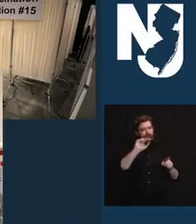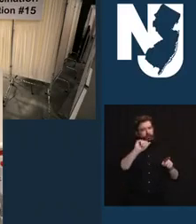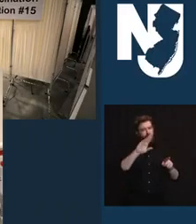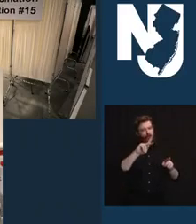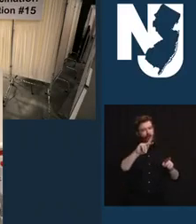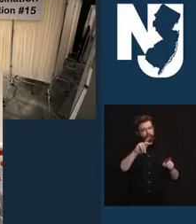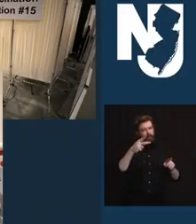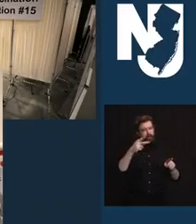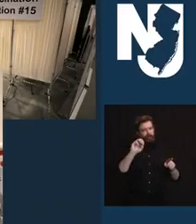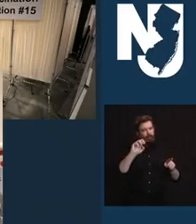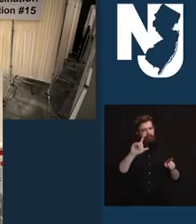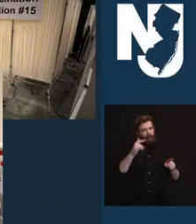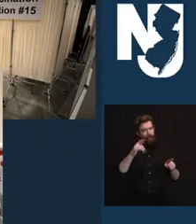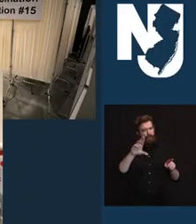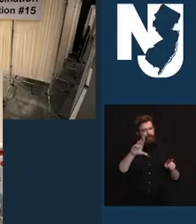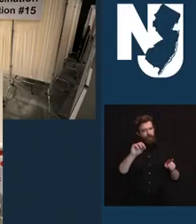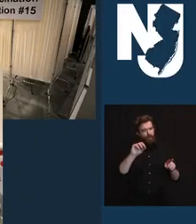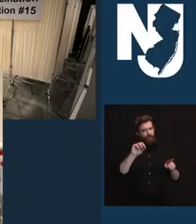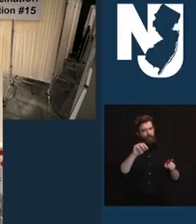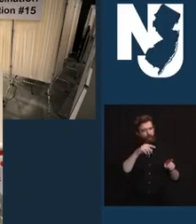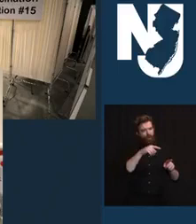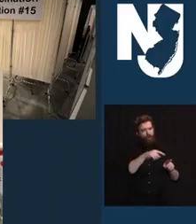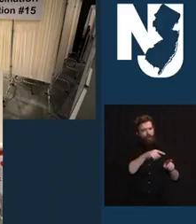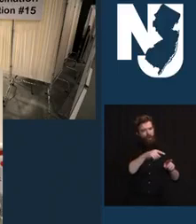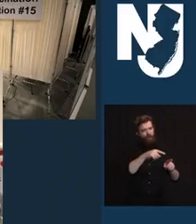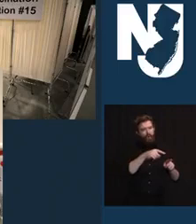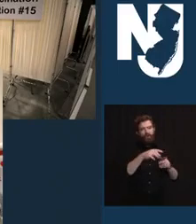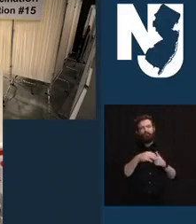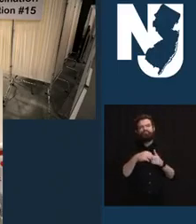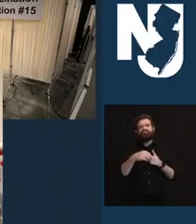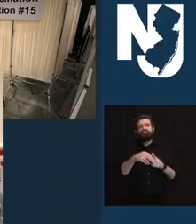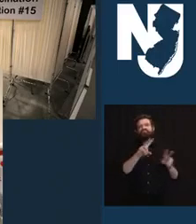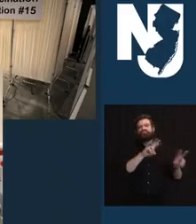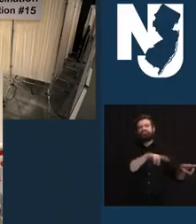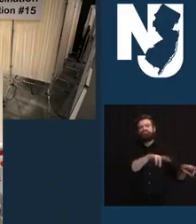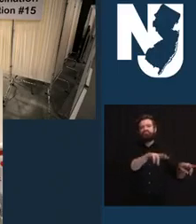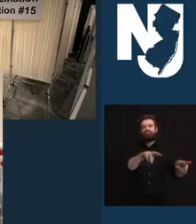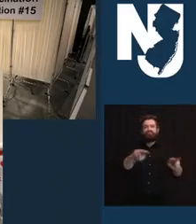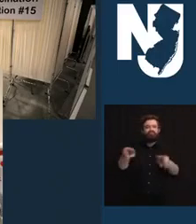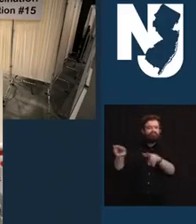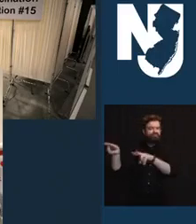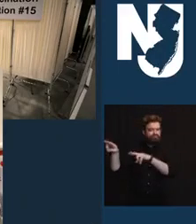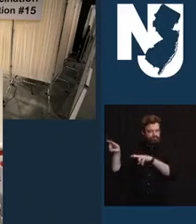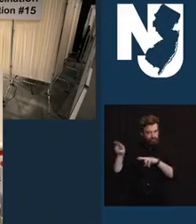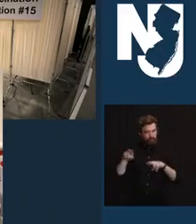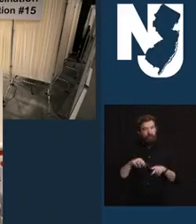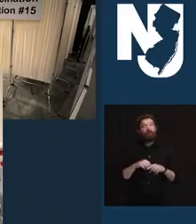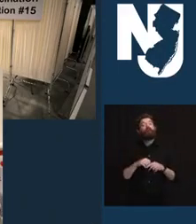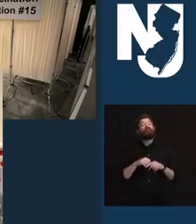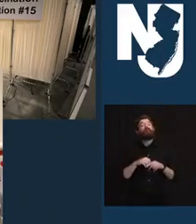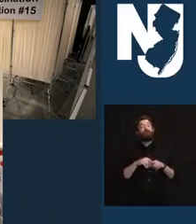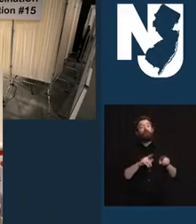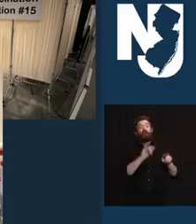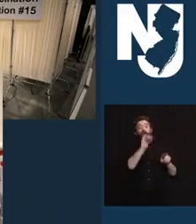in our darkest days when it was a field medical station. And they've repurposed it, and it's a really impressive